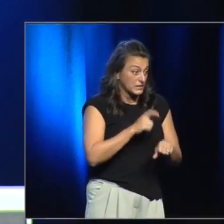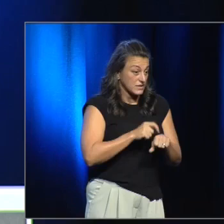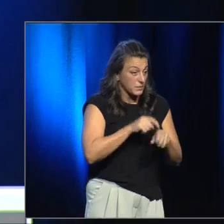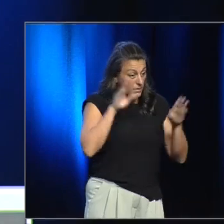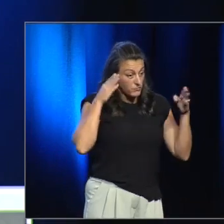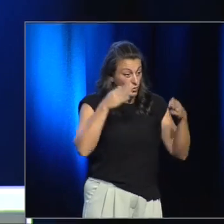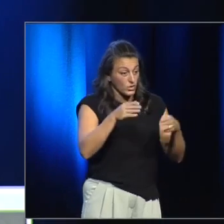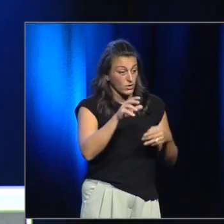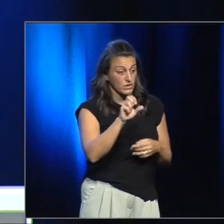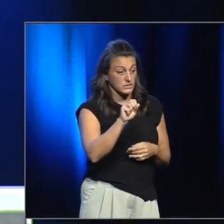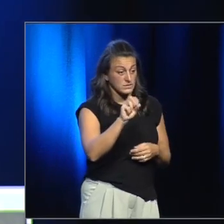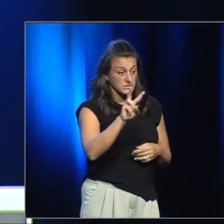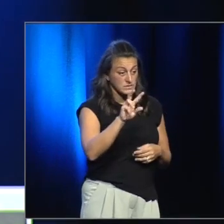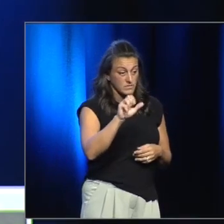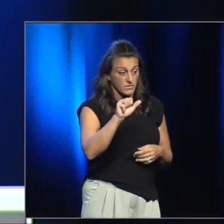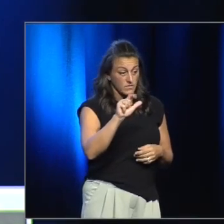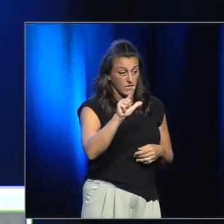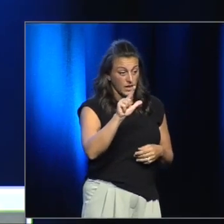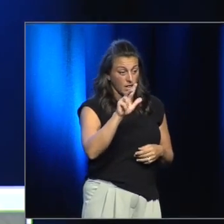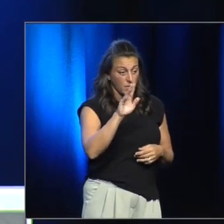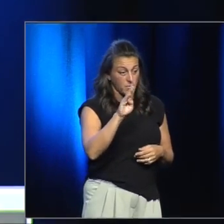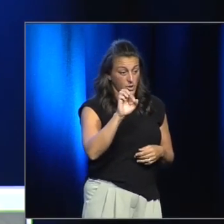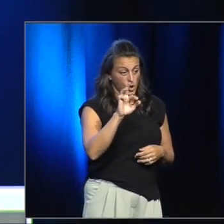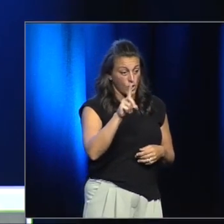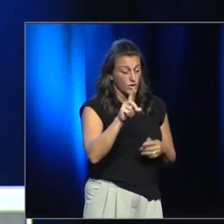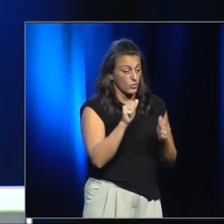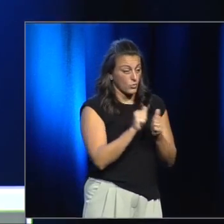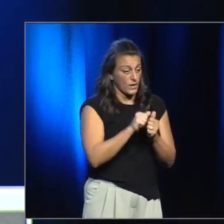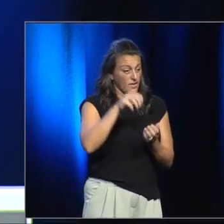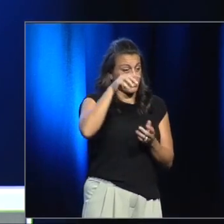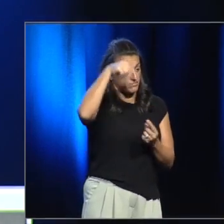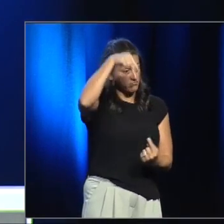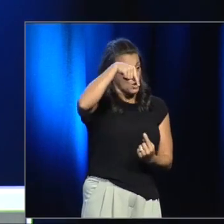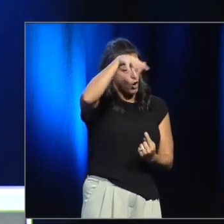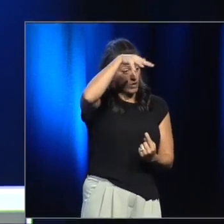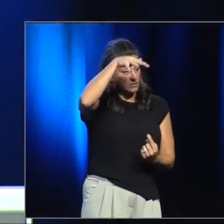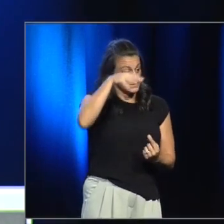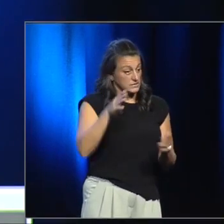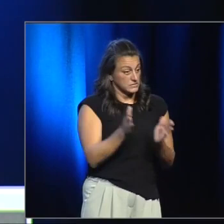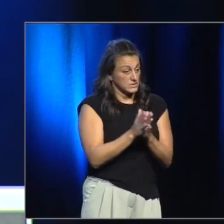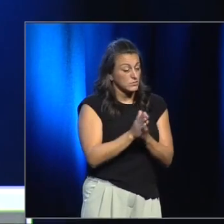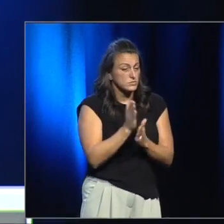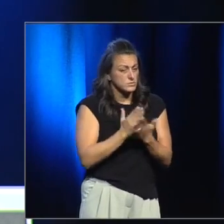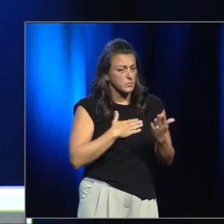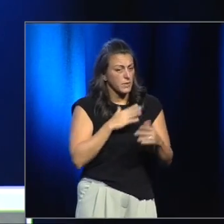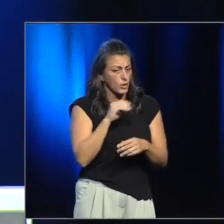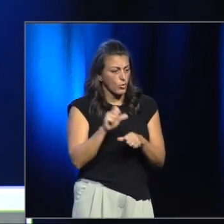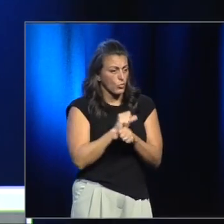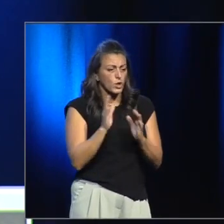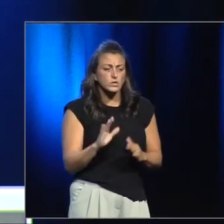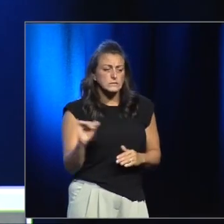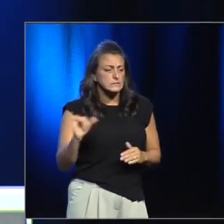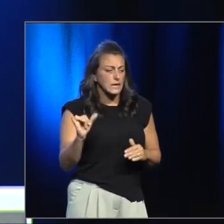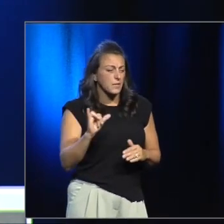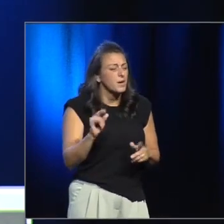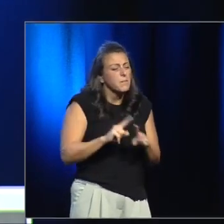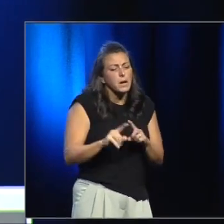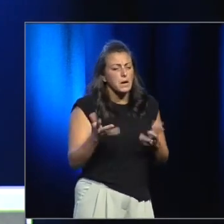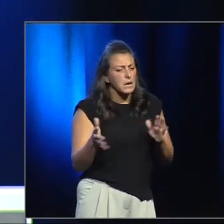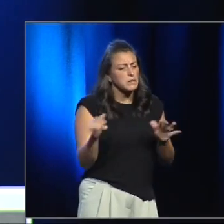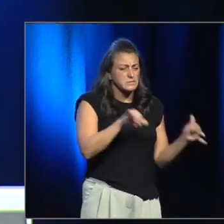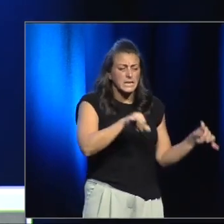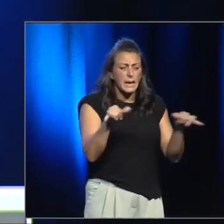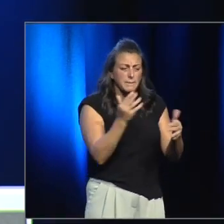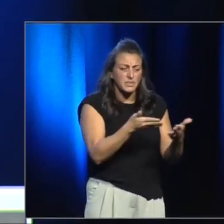wonderful place. And so I've got a lot of colleagues that work up there, and I know that similar things are happening. I mean,